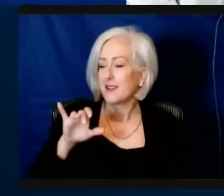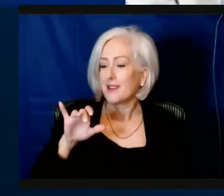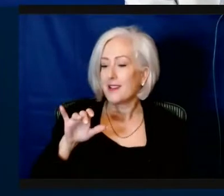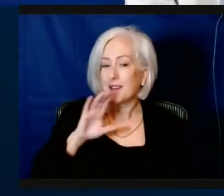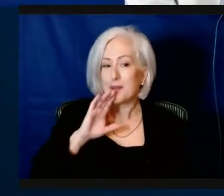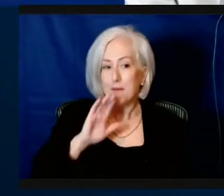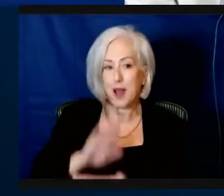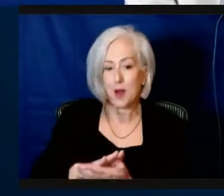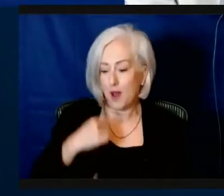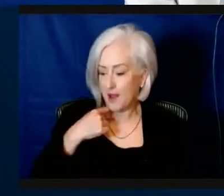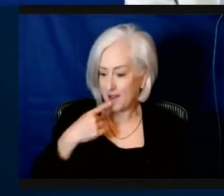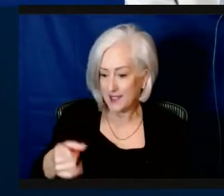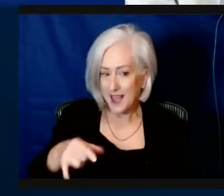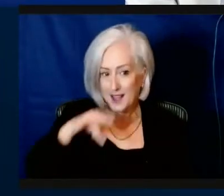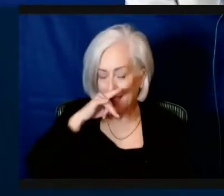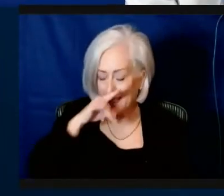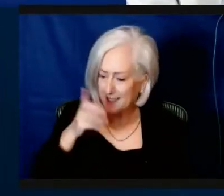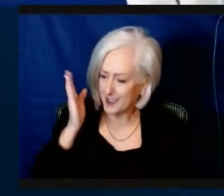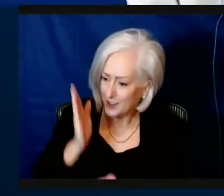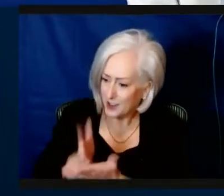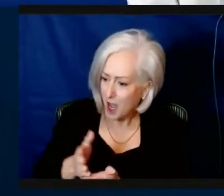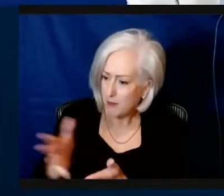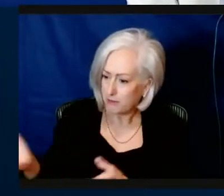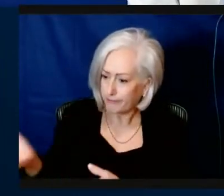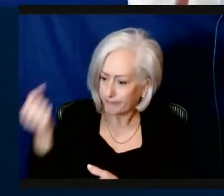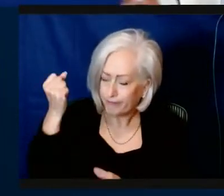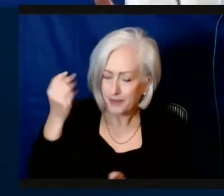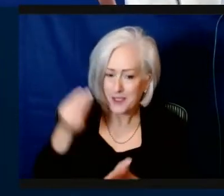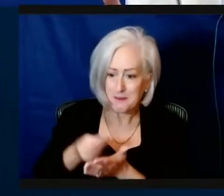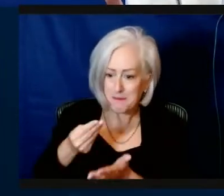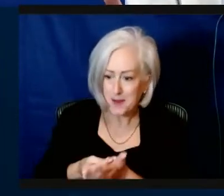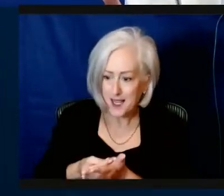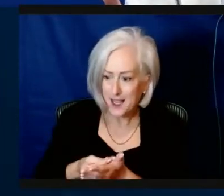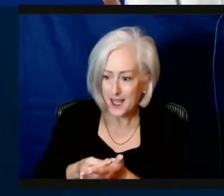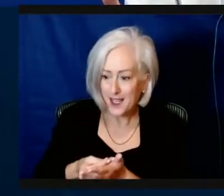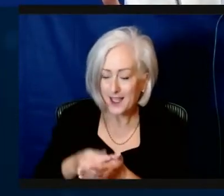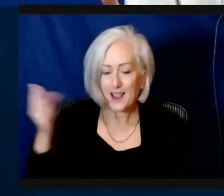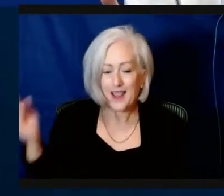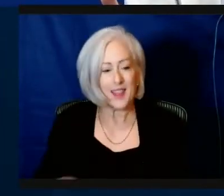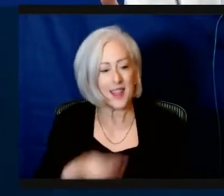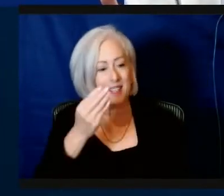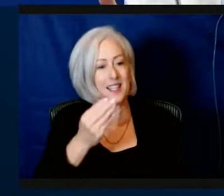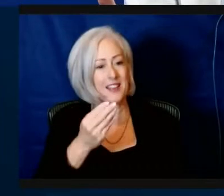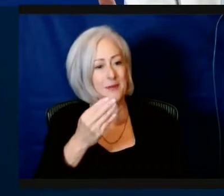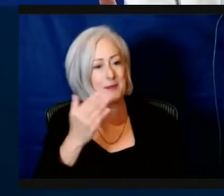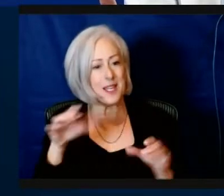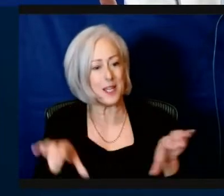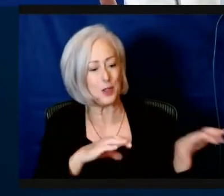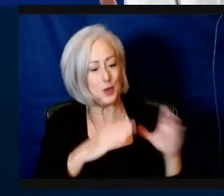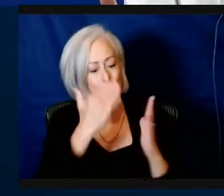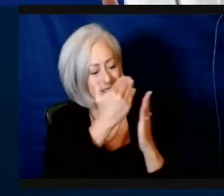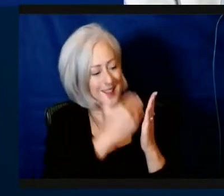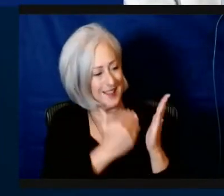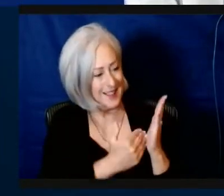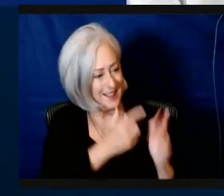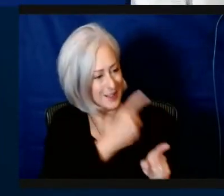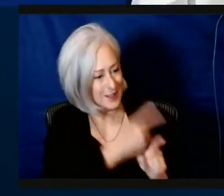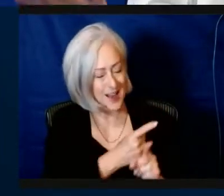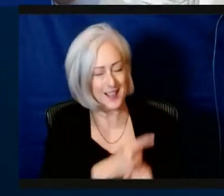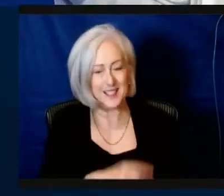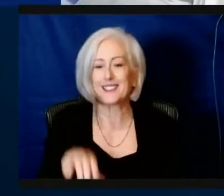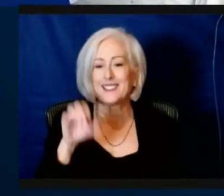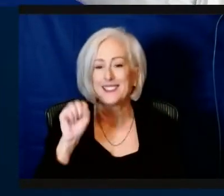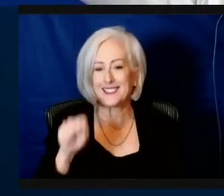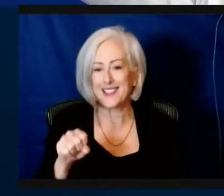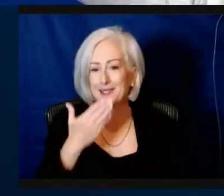to stop taking the money out of my wallet, but then giving me a honey-do list that I have to still do. Is that what you're saying to me? That's it. That's a Yeah. great